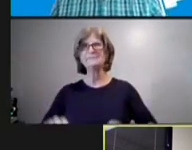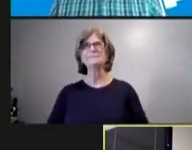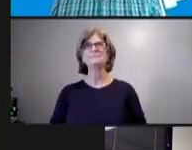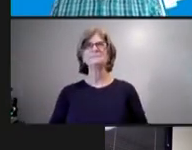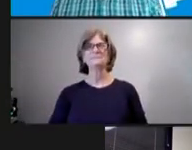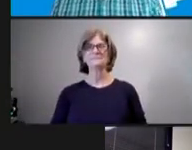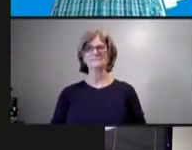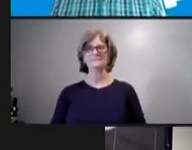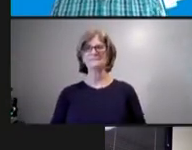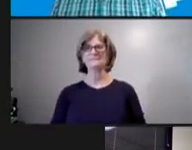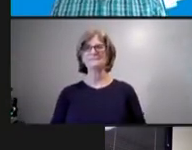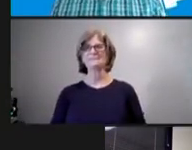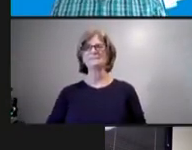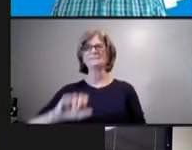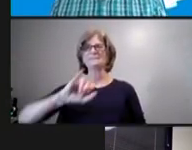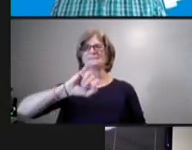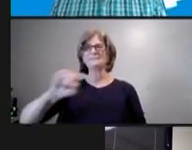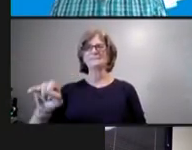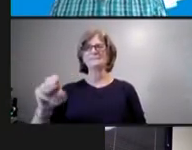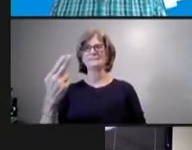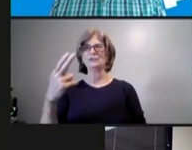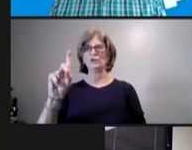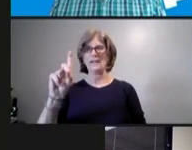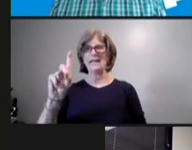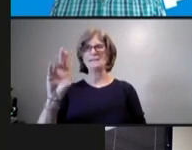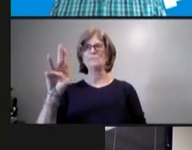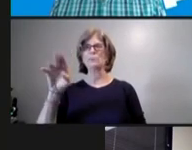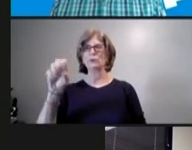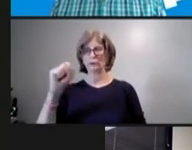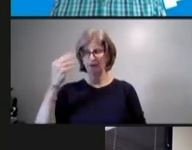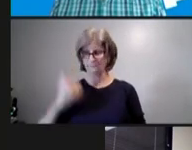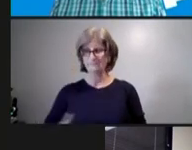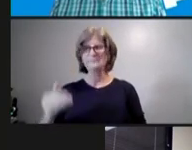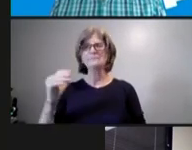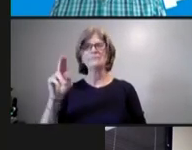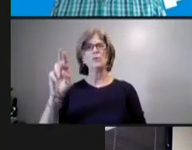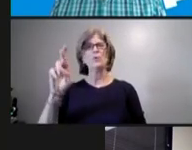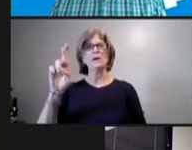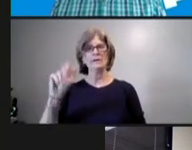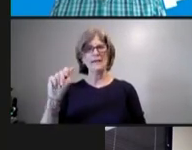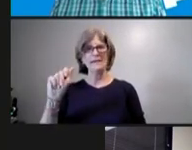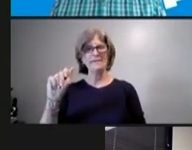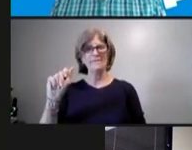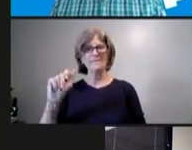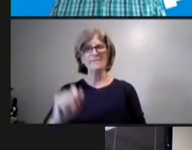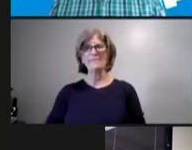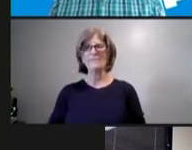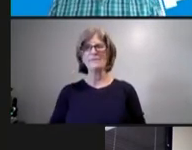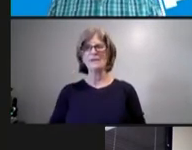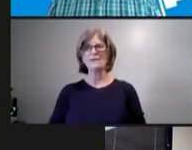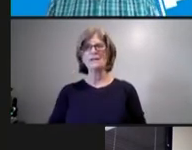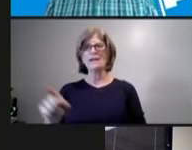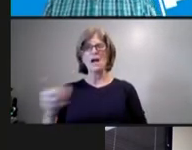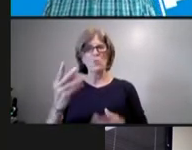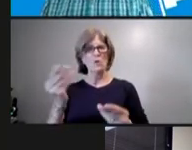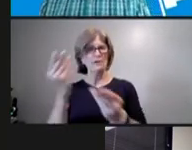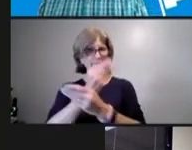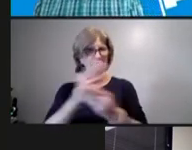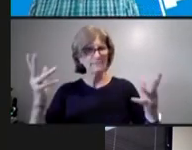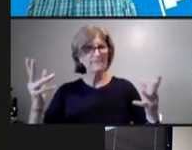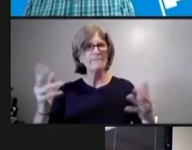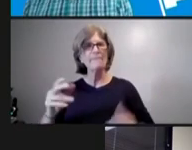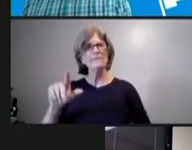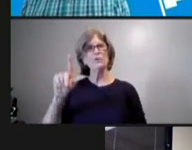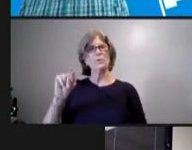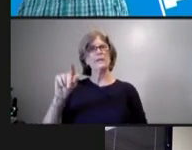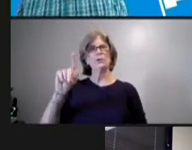Yeah, thank you, Adrian. My name is Jeff Burns. I'm with the Urban Redevelopment Authority. Just to give an update on the